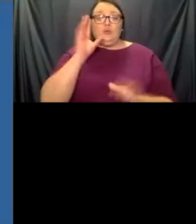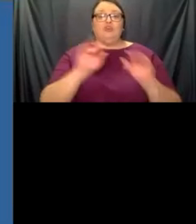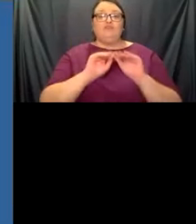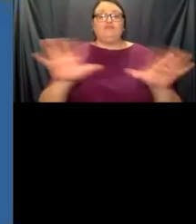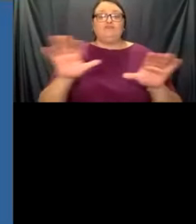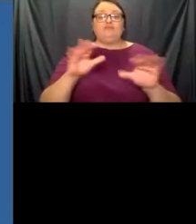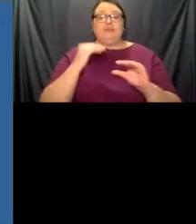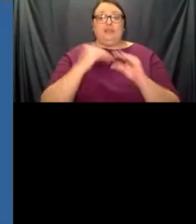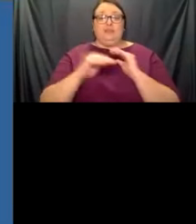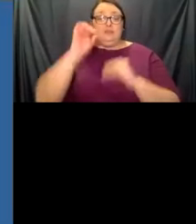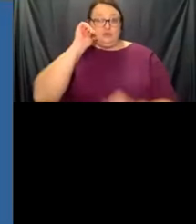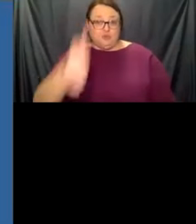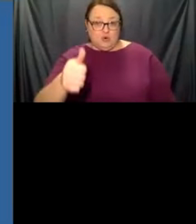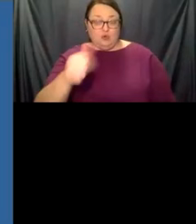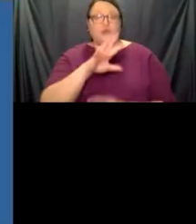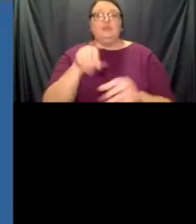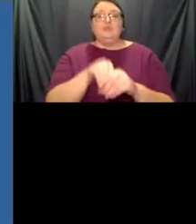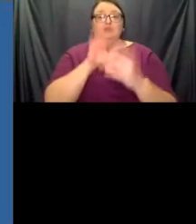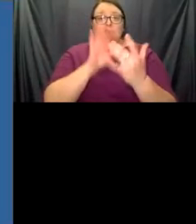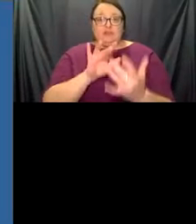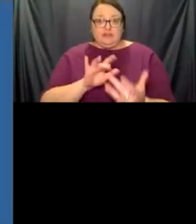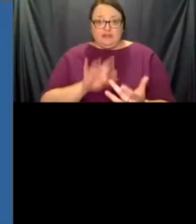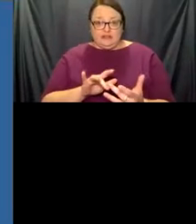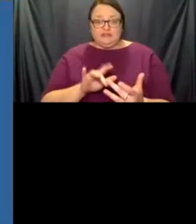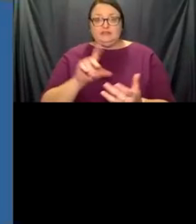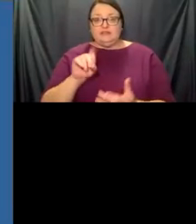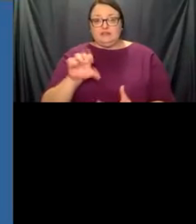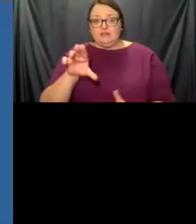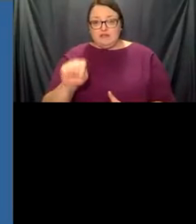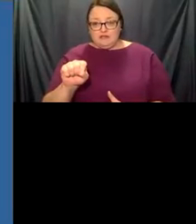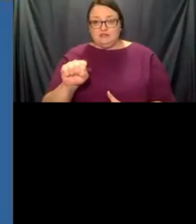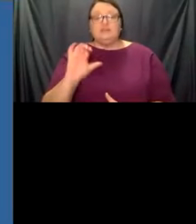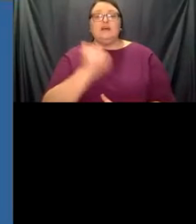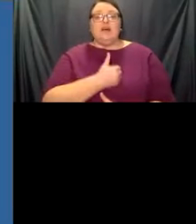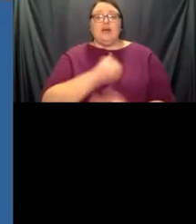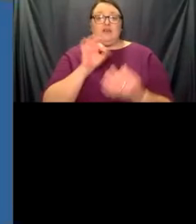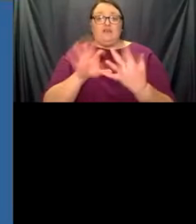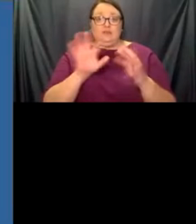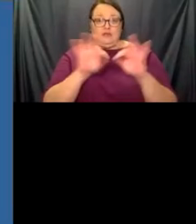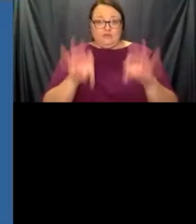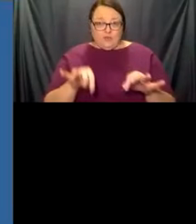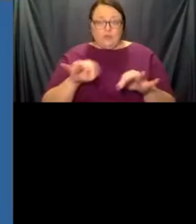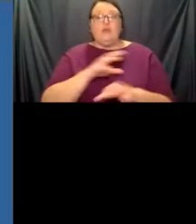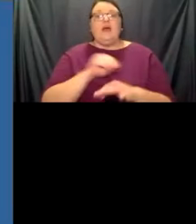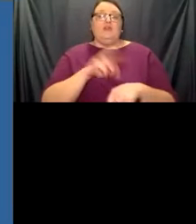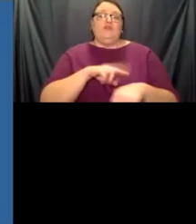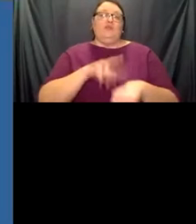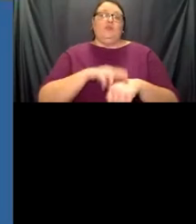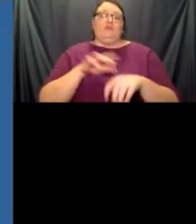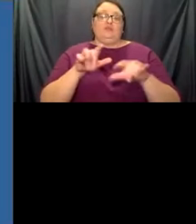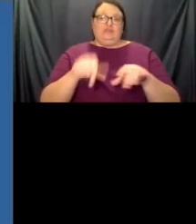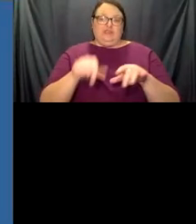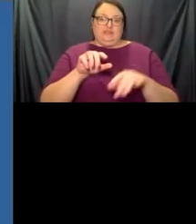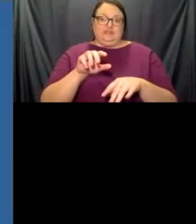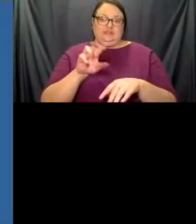follow-up email tomorrow that includes links to those documents and our feedback form, and of course, the recording of this